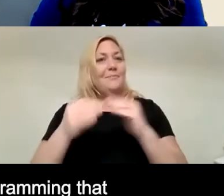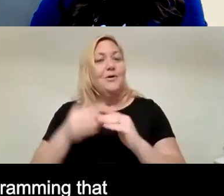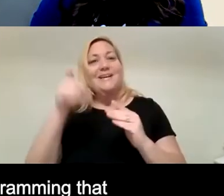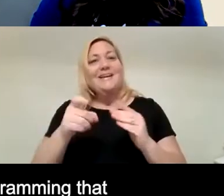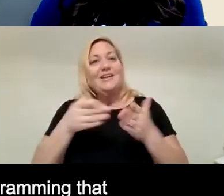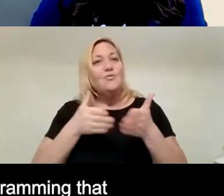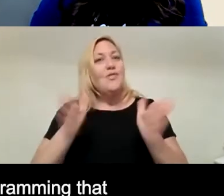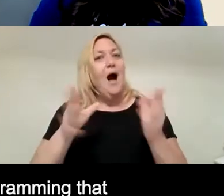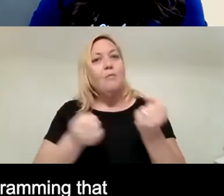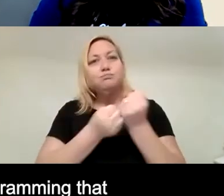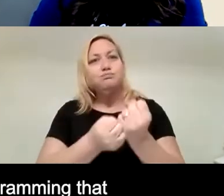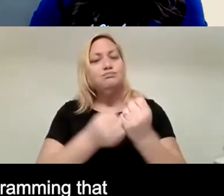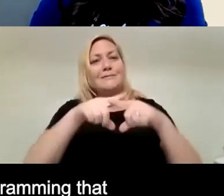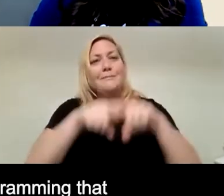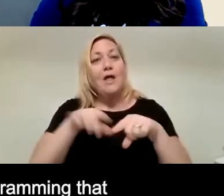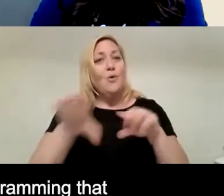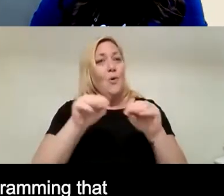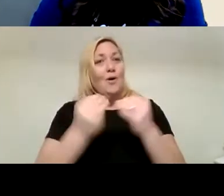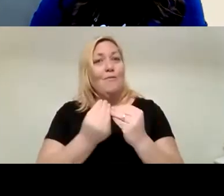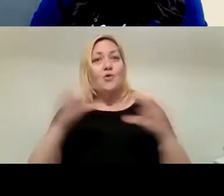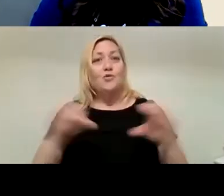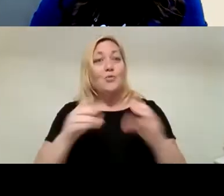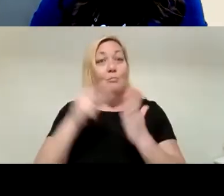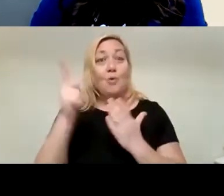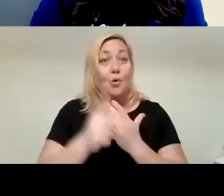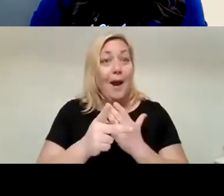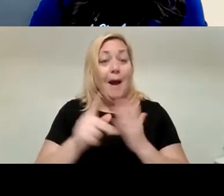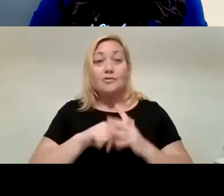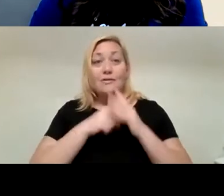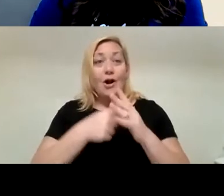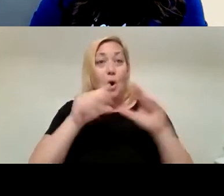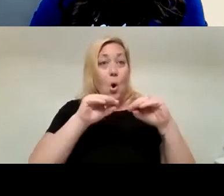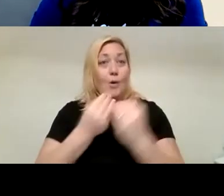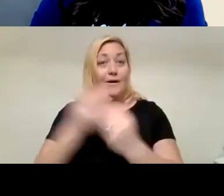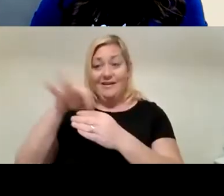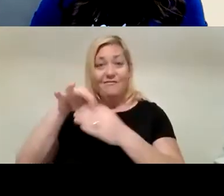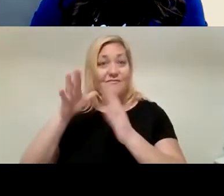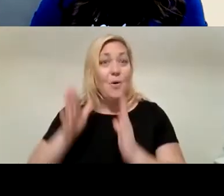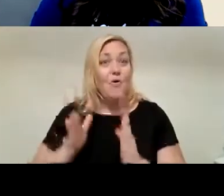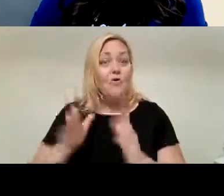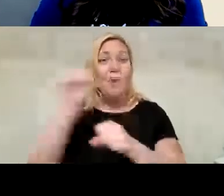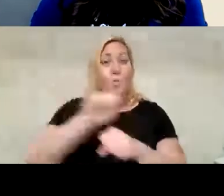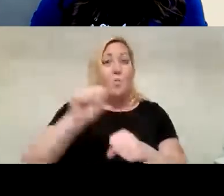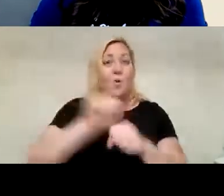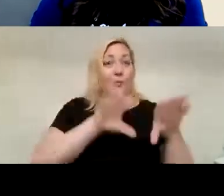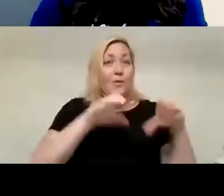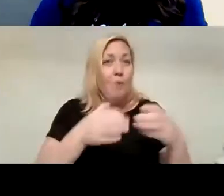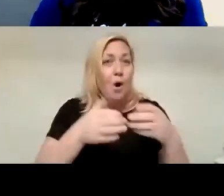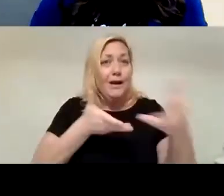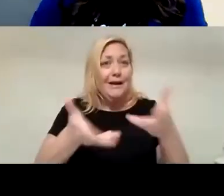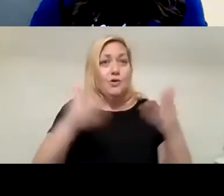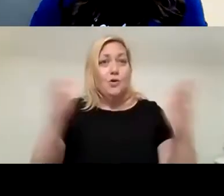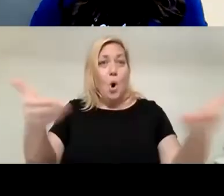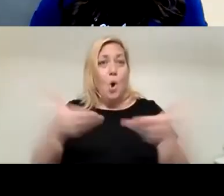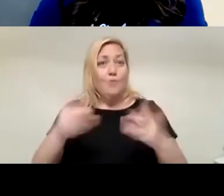rally around, because these are the organizations that are doing the programming, that are organizing voters, that are working with a party to host events